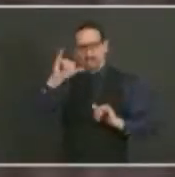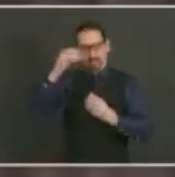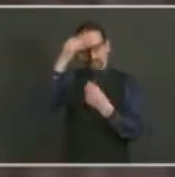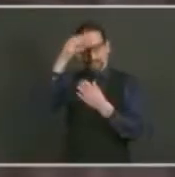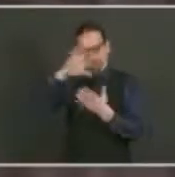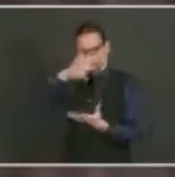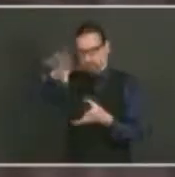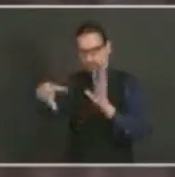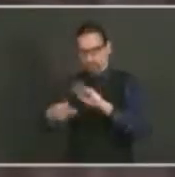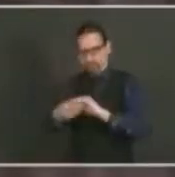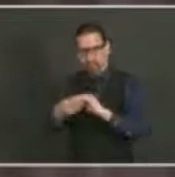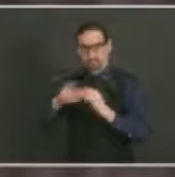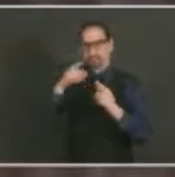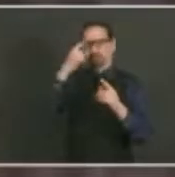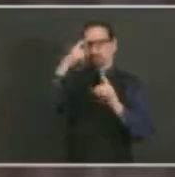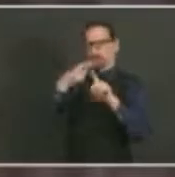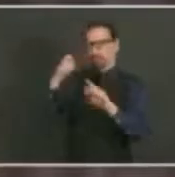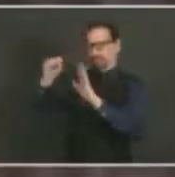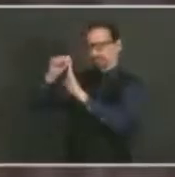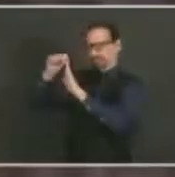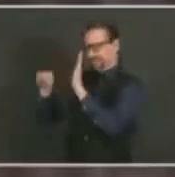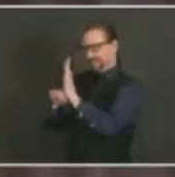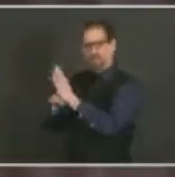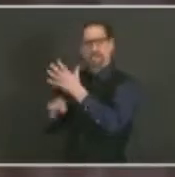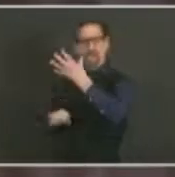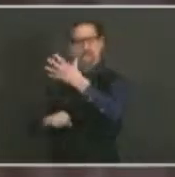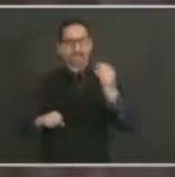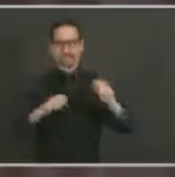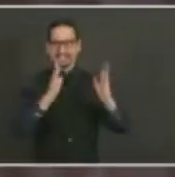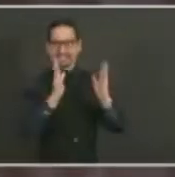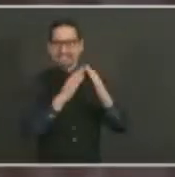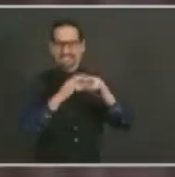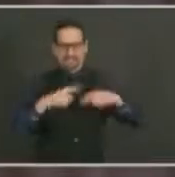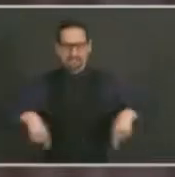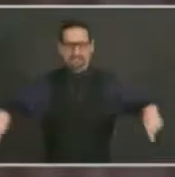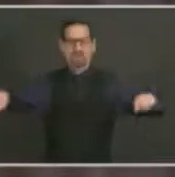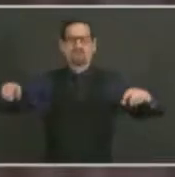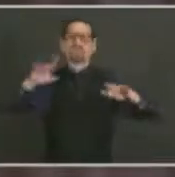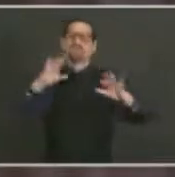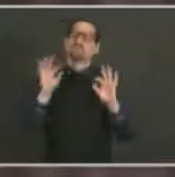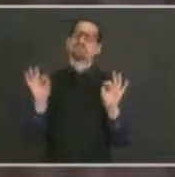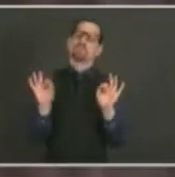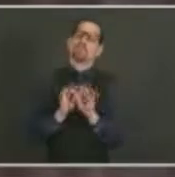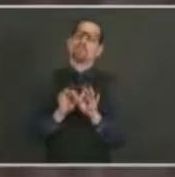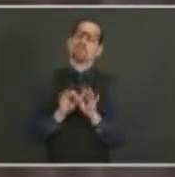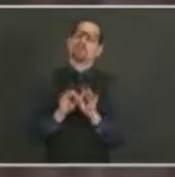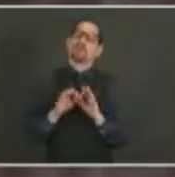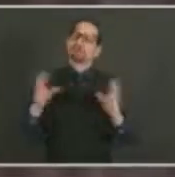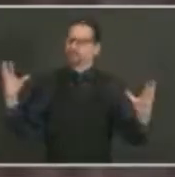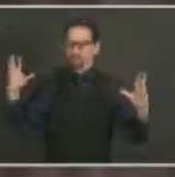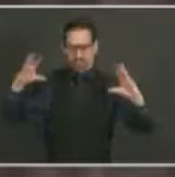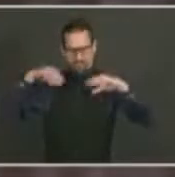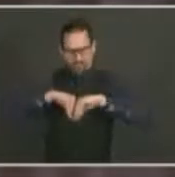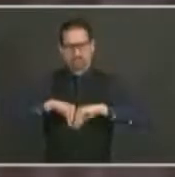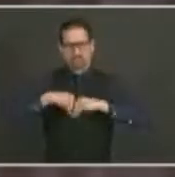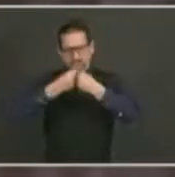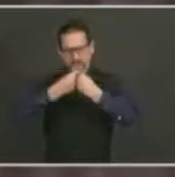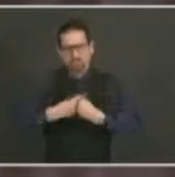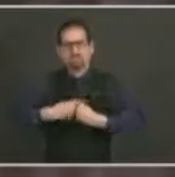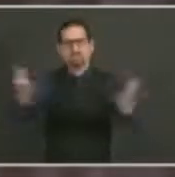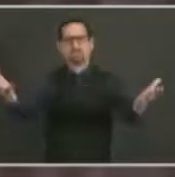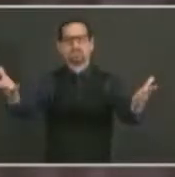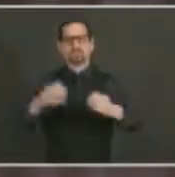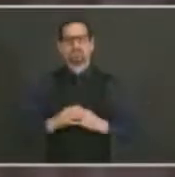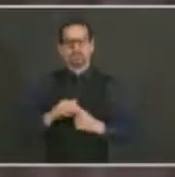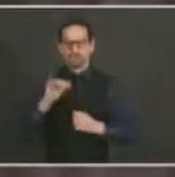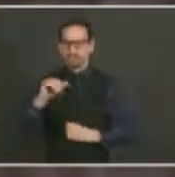and our municipalities, I believe, is a key and effective vaccine rollout strategy.